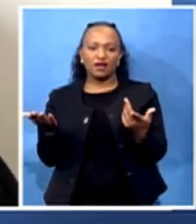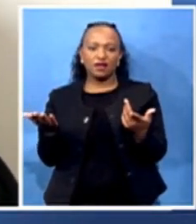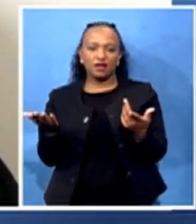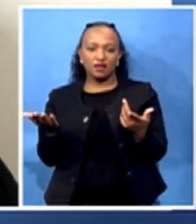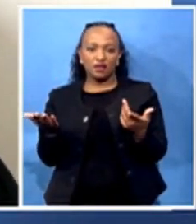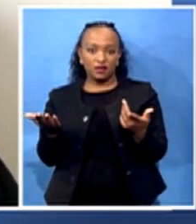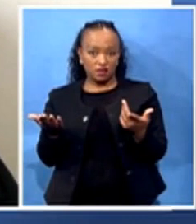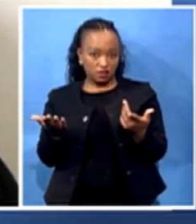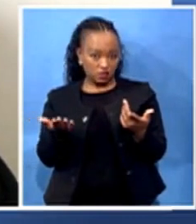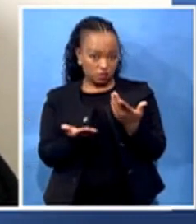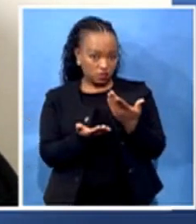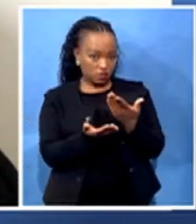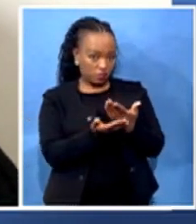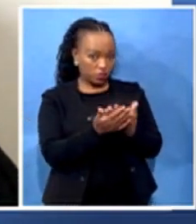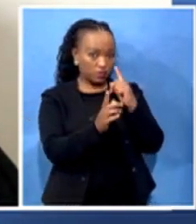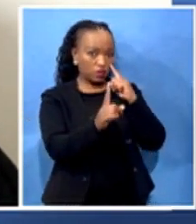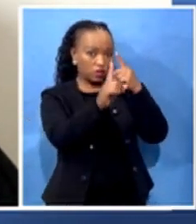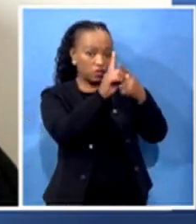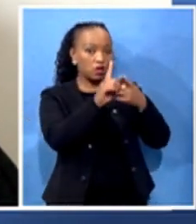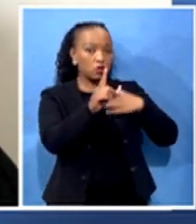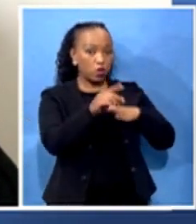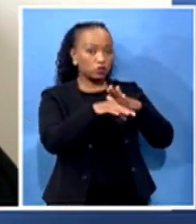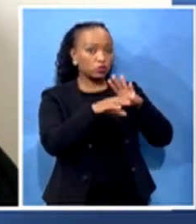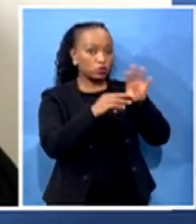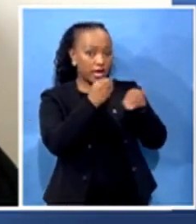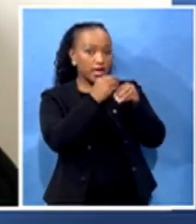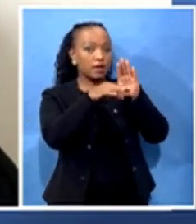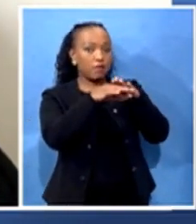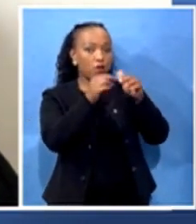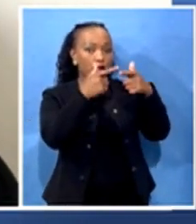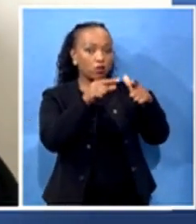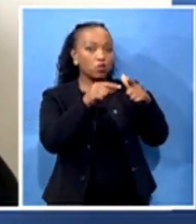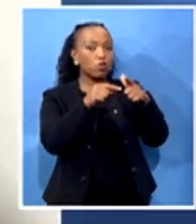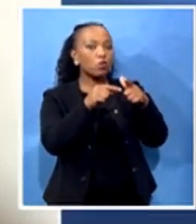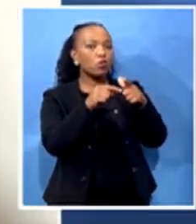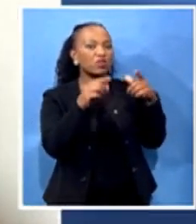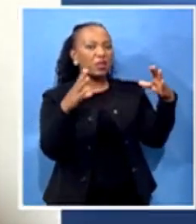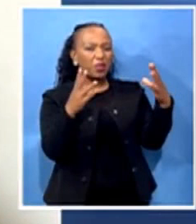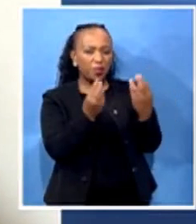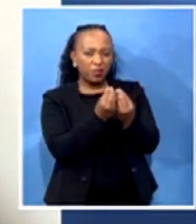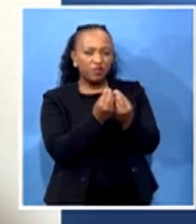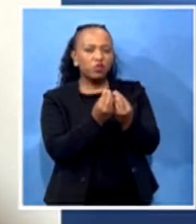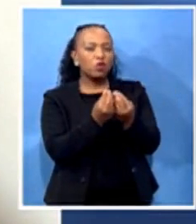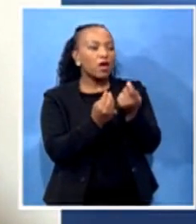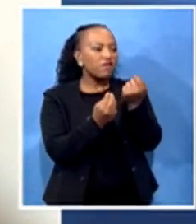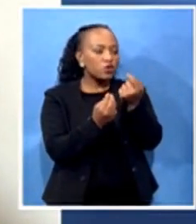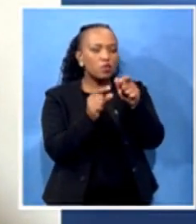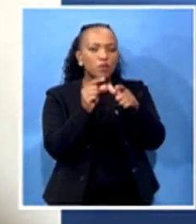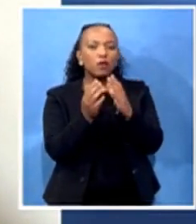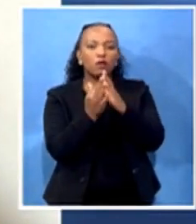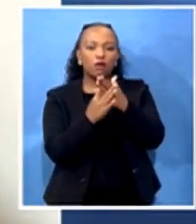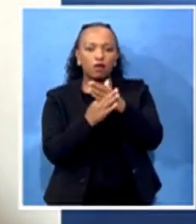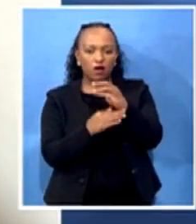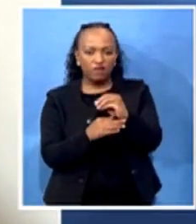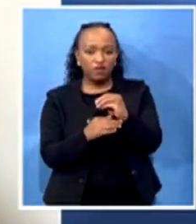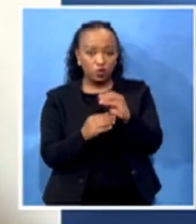extend this to all the other languages that are less represented? Yes, we are looking at expanding